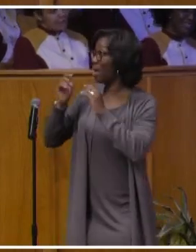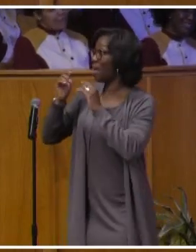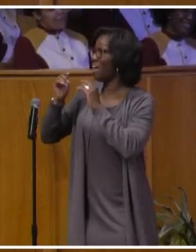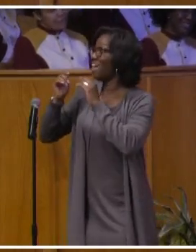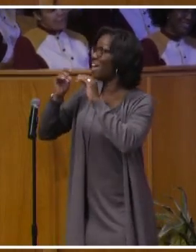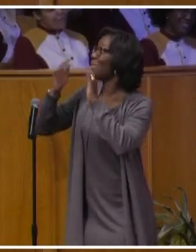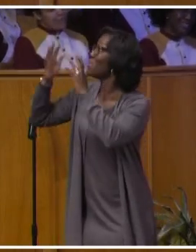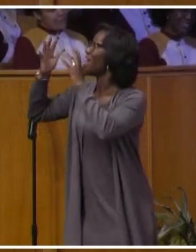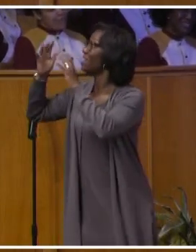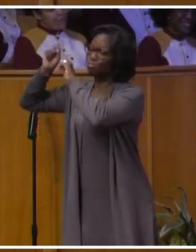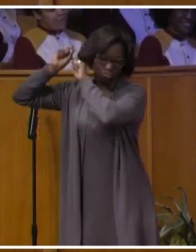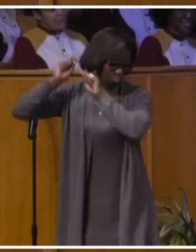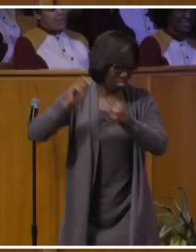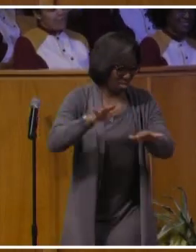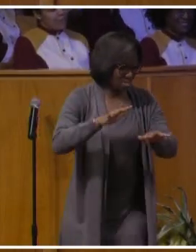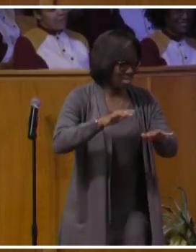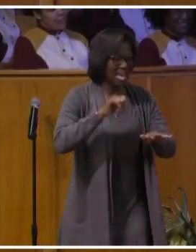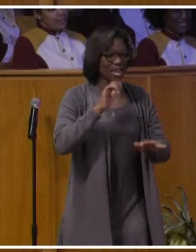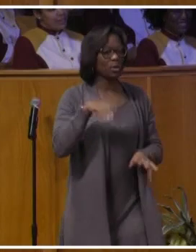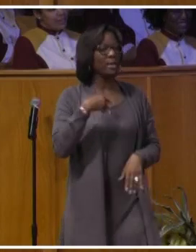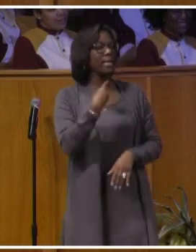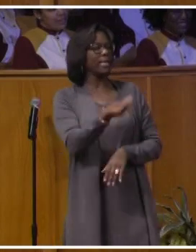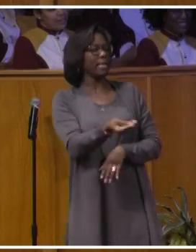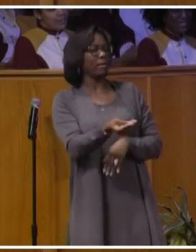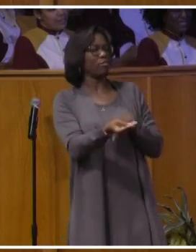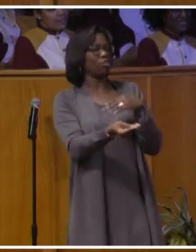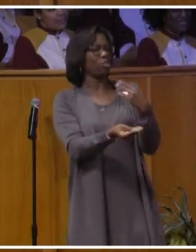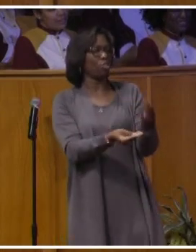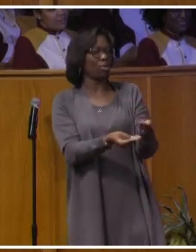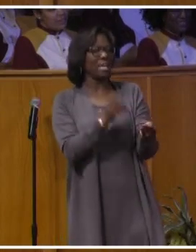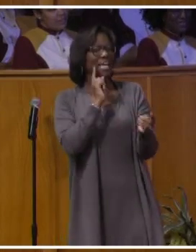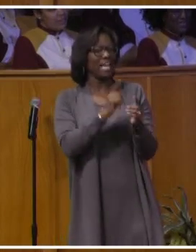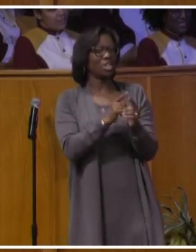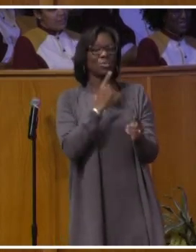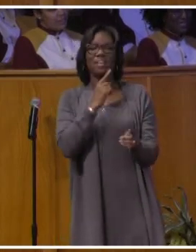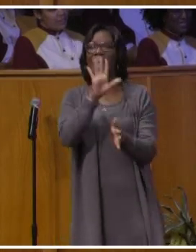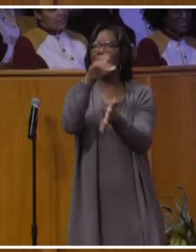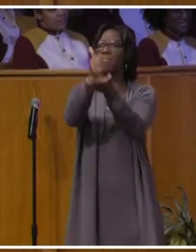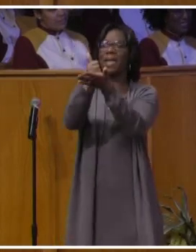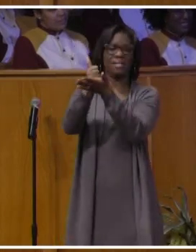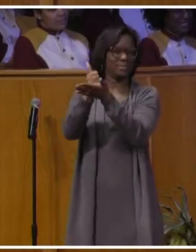that he's determined he's not going to give you unless you shout amen.